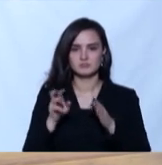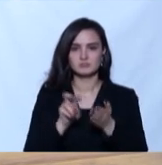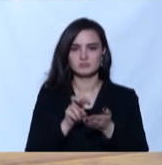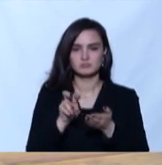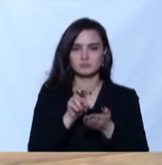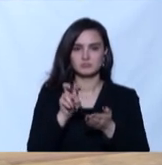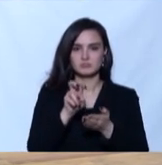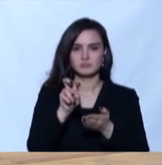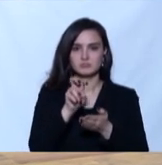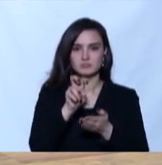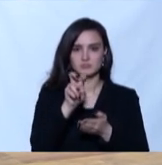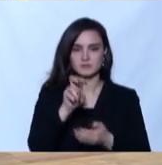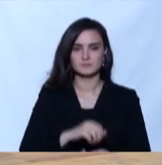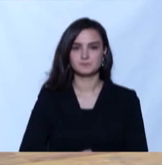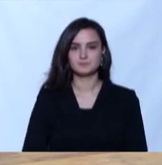they met a scarecrow.